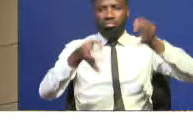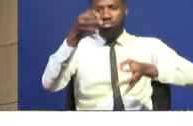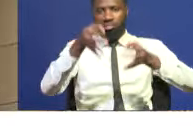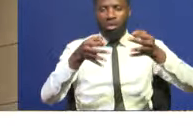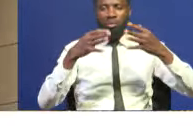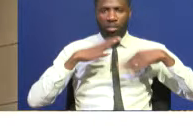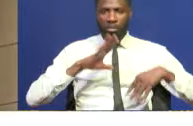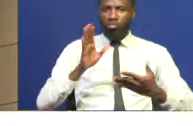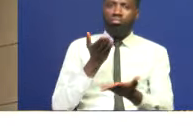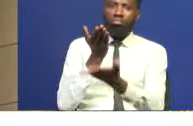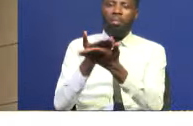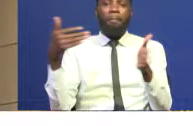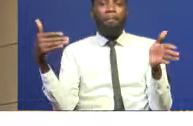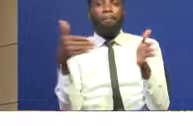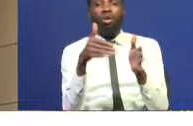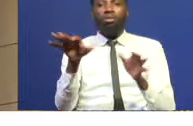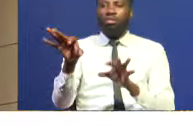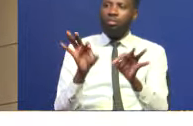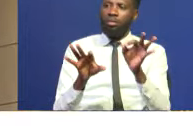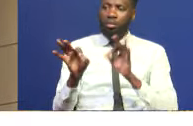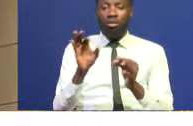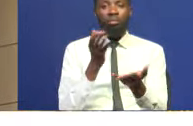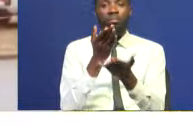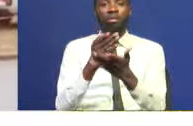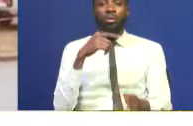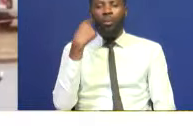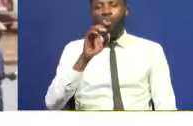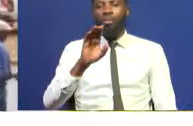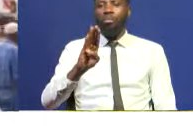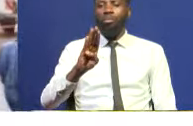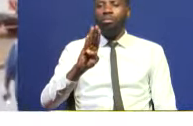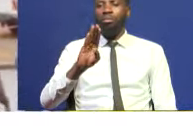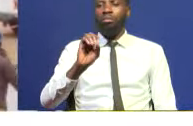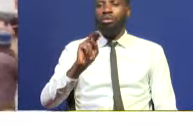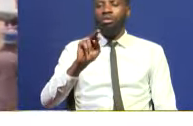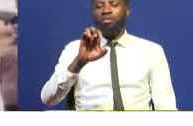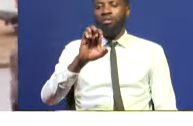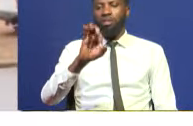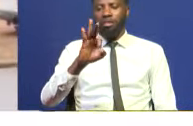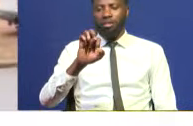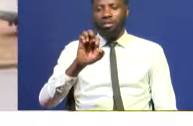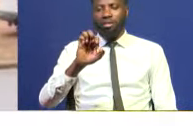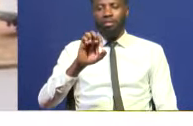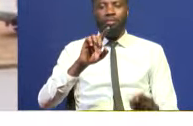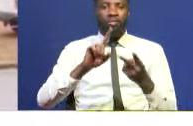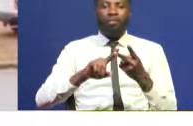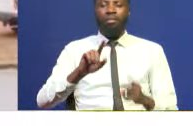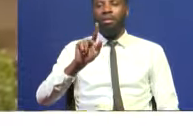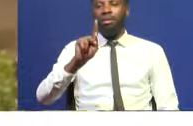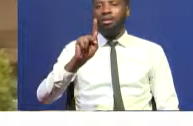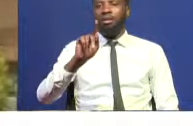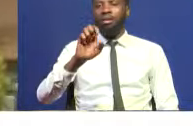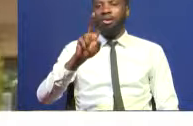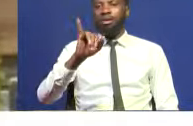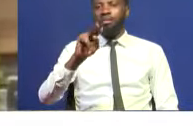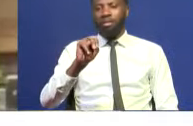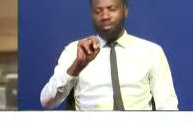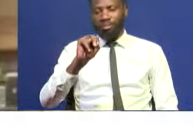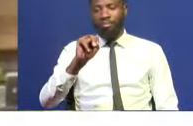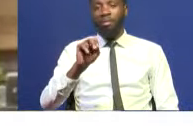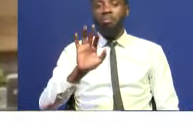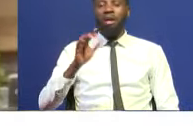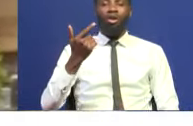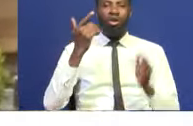nominations. The case filed by activists Boniface Mwangi and Kelvin Roy through senior counsels Paul Moite and Douglas